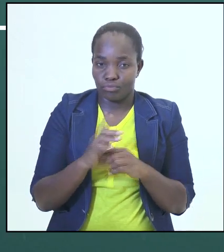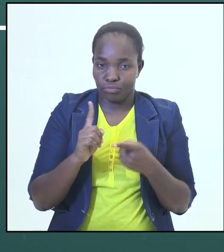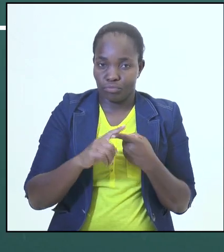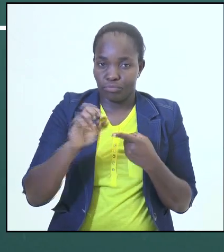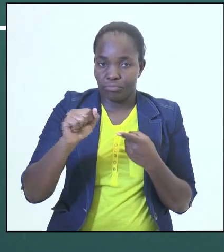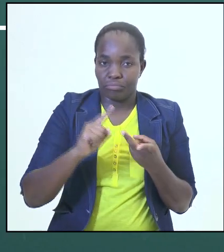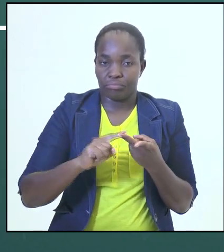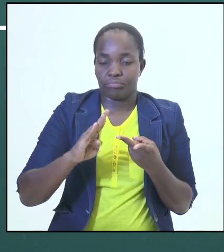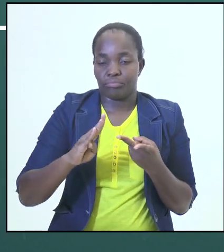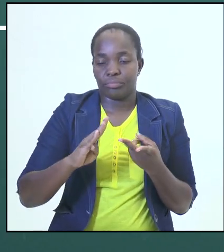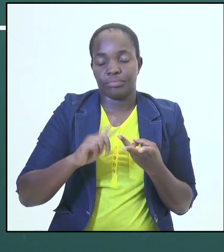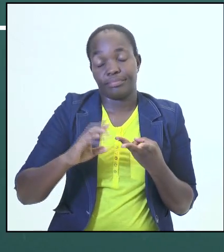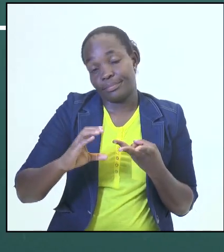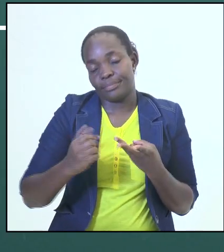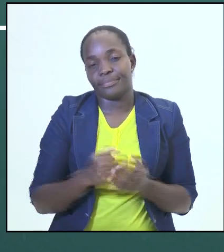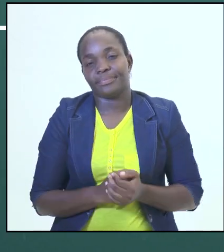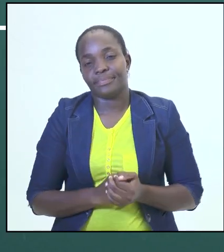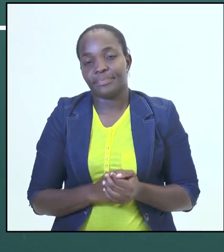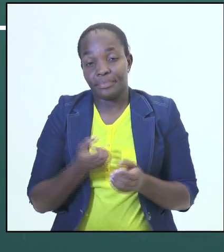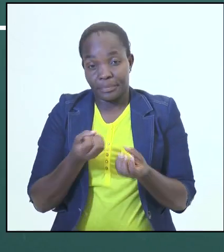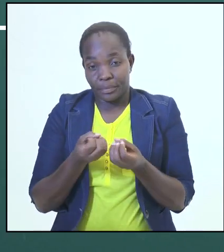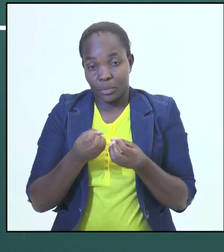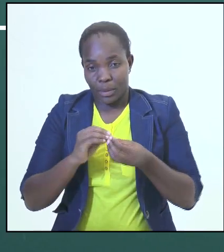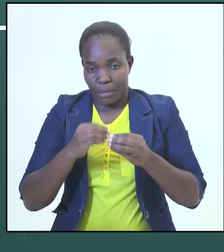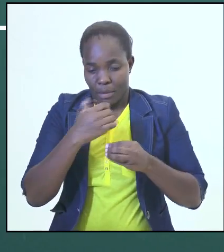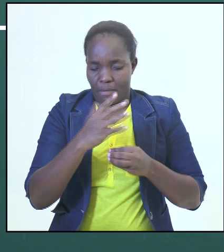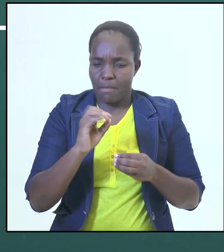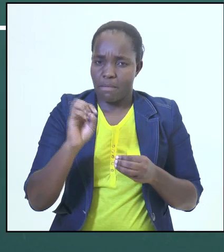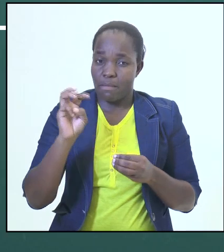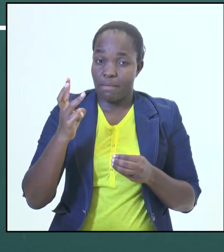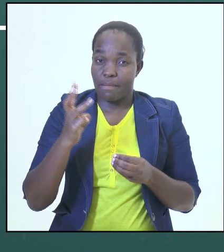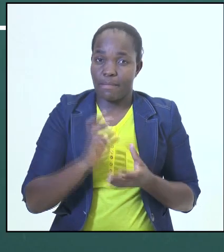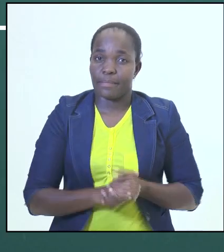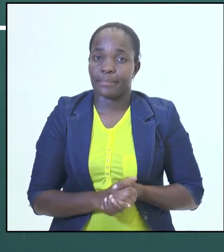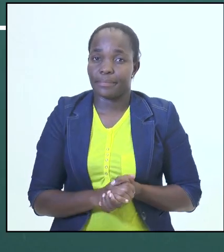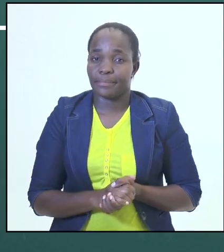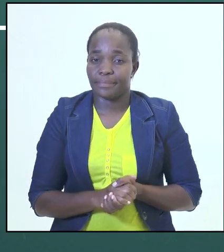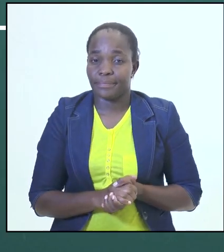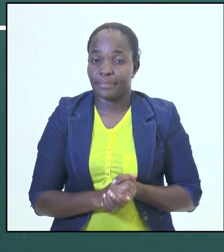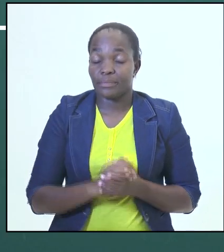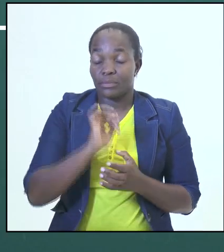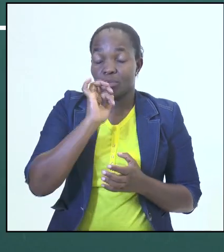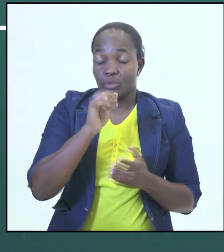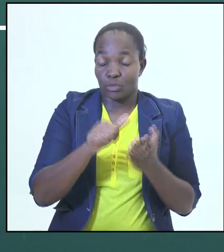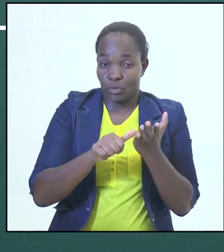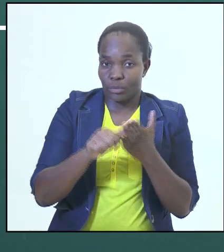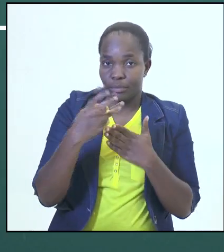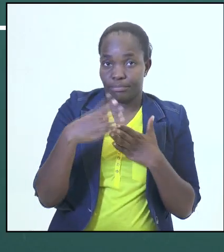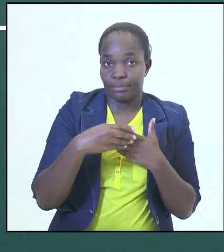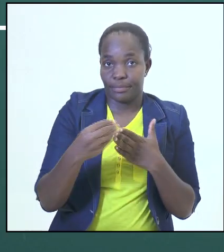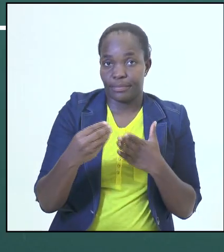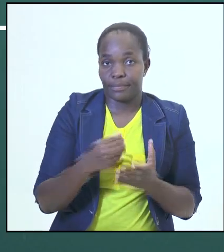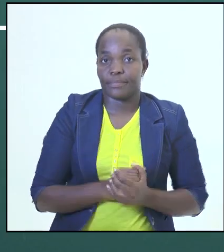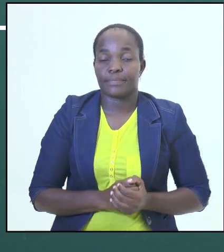option A, B, or C to the number 5003. 1 SMS costs 3